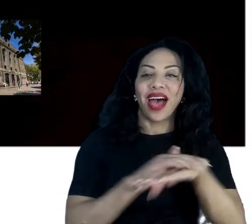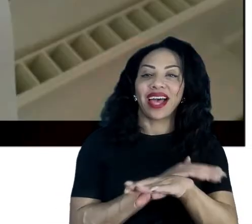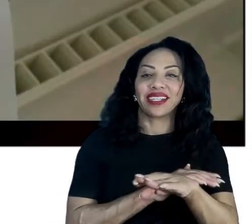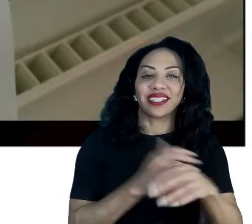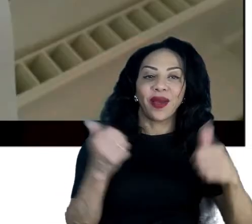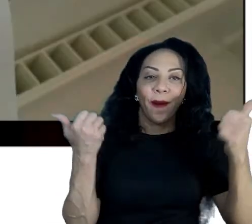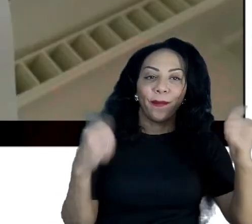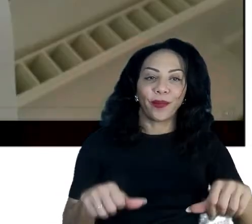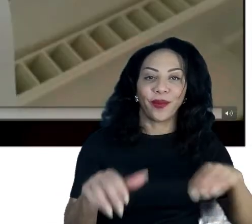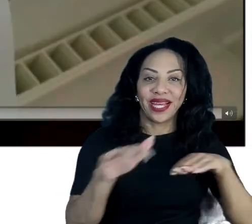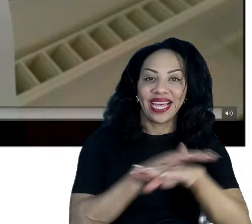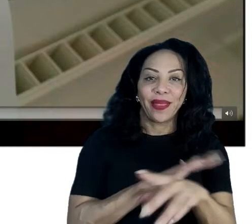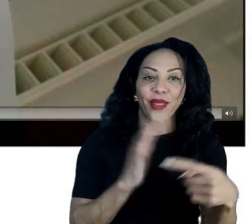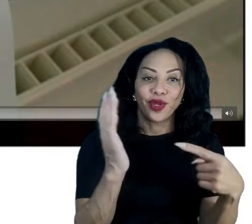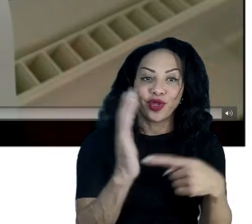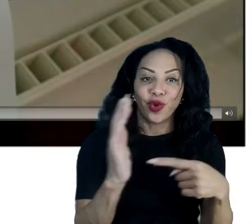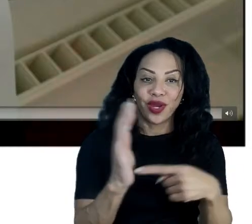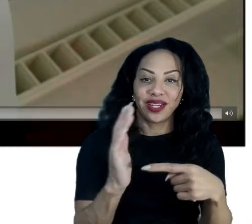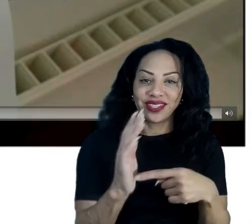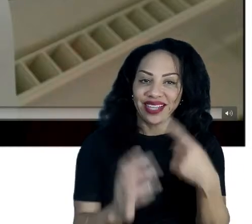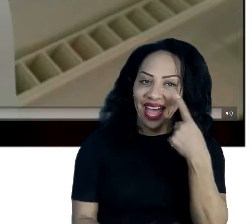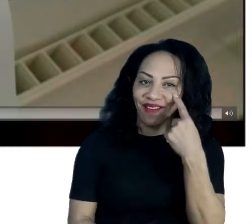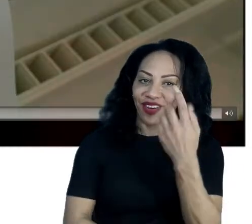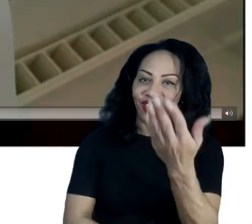toilet. So.